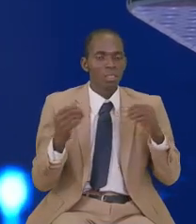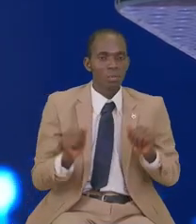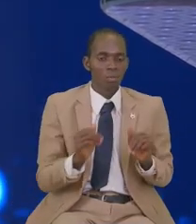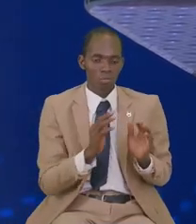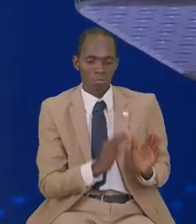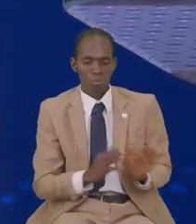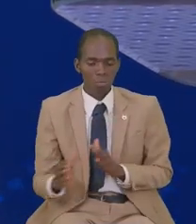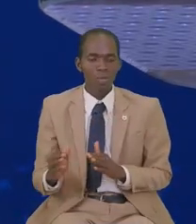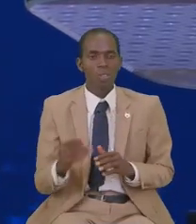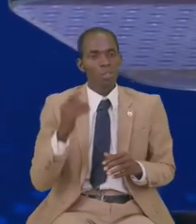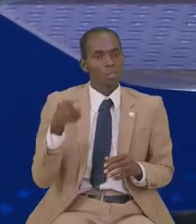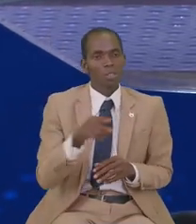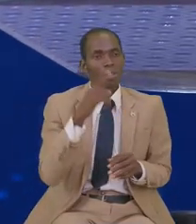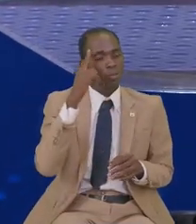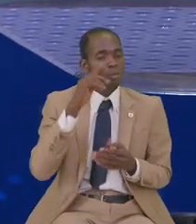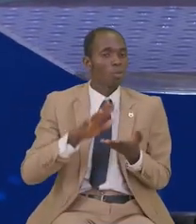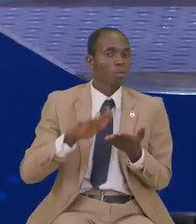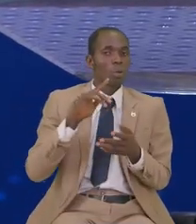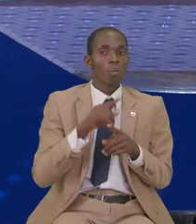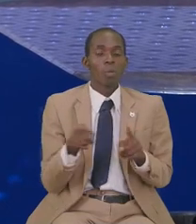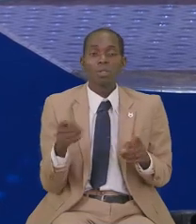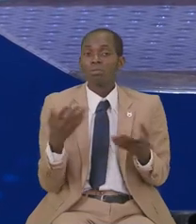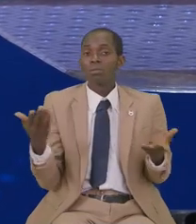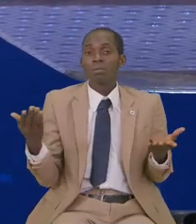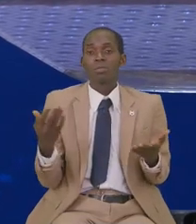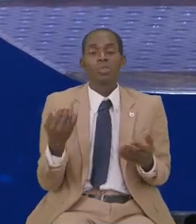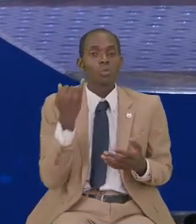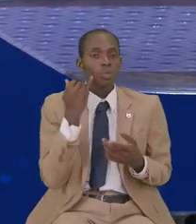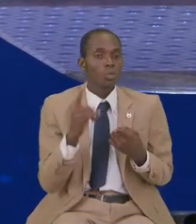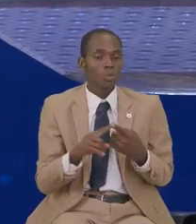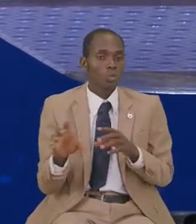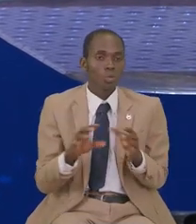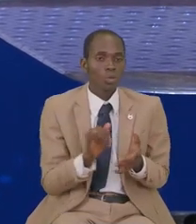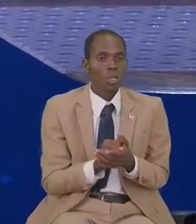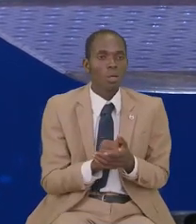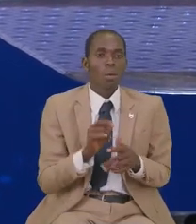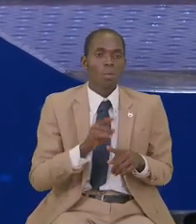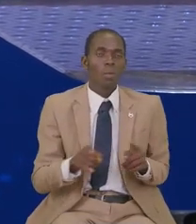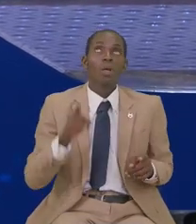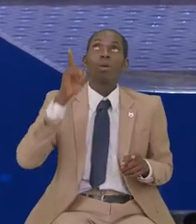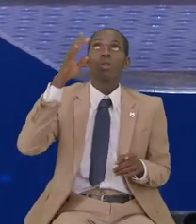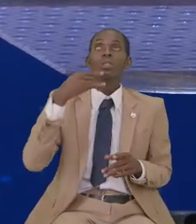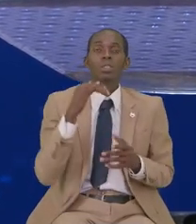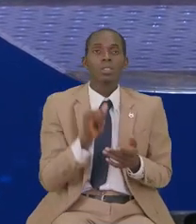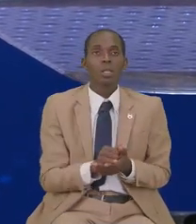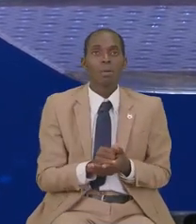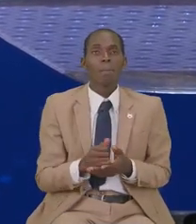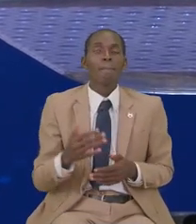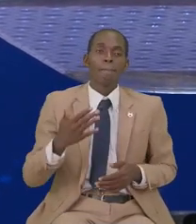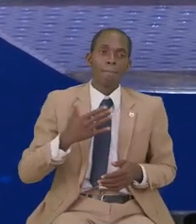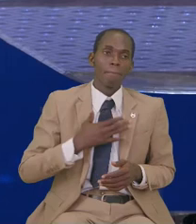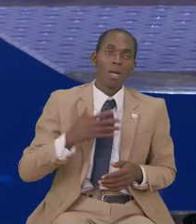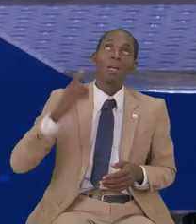prepare them for glory. But instead of that, God said, my God will cast